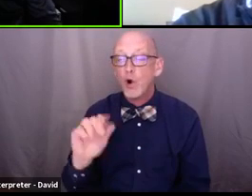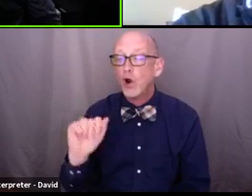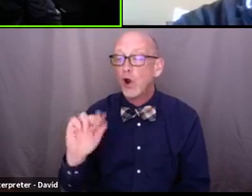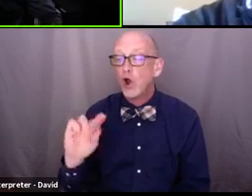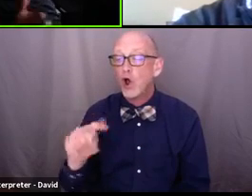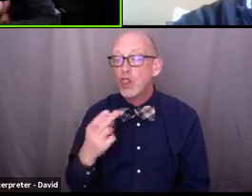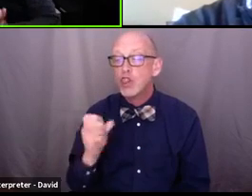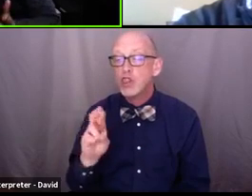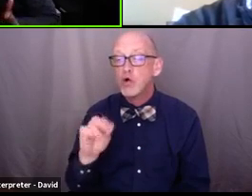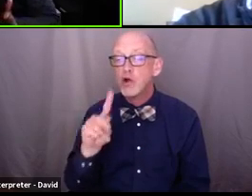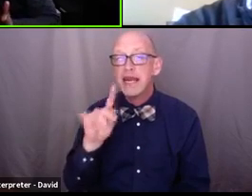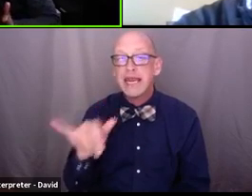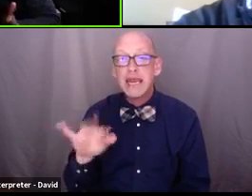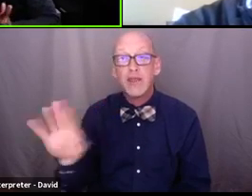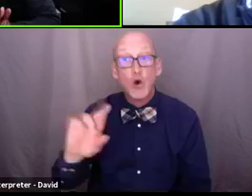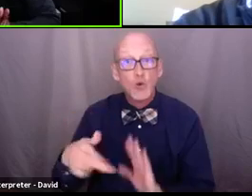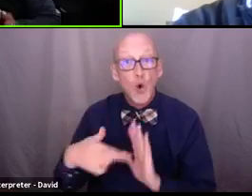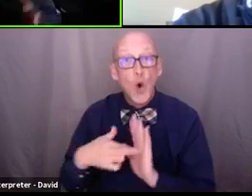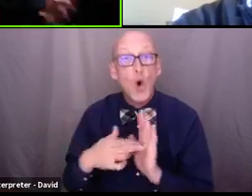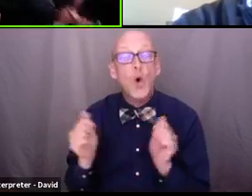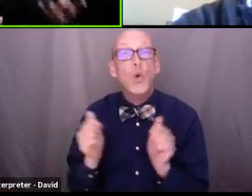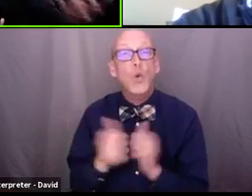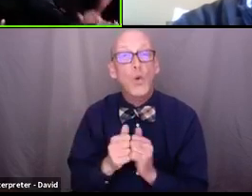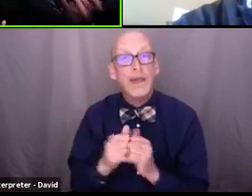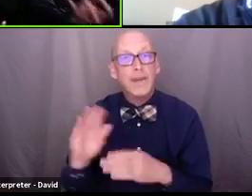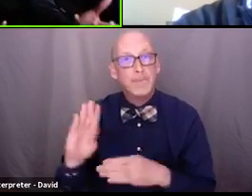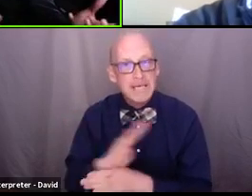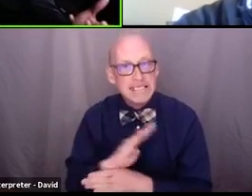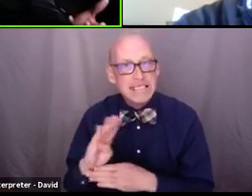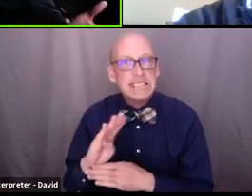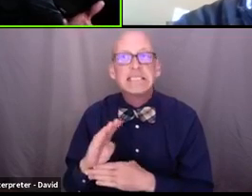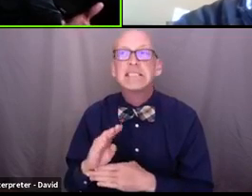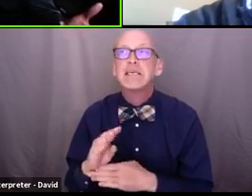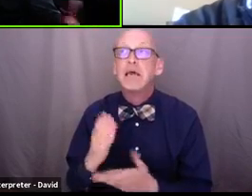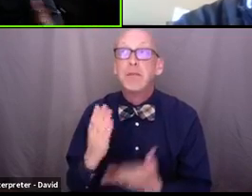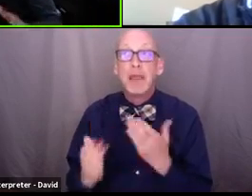economic development and helping small businesses bridge the gap between sometimes